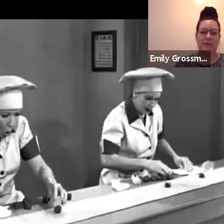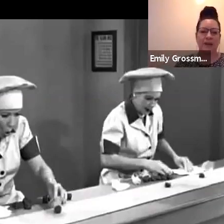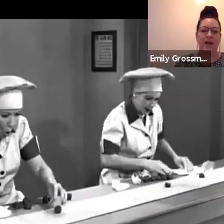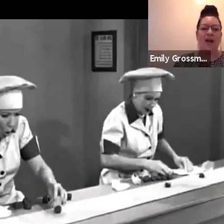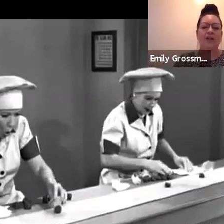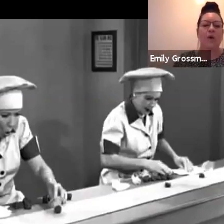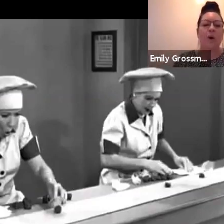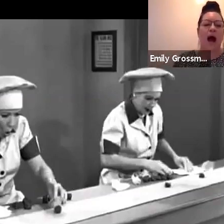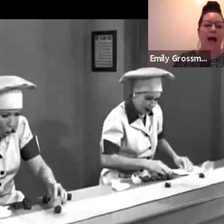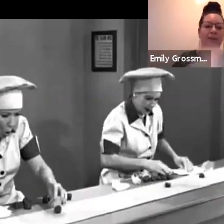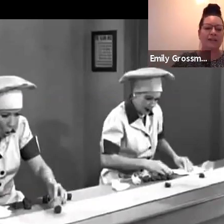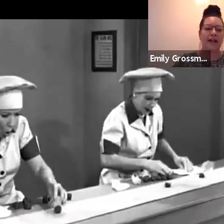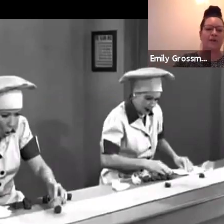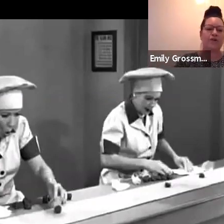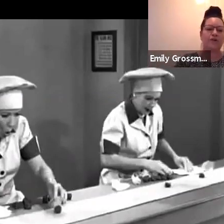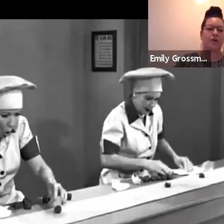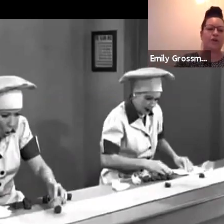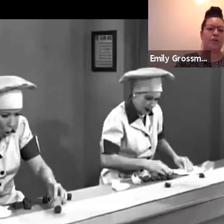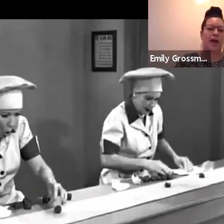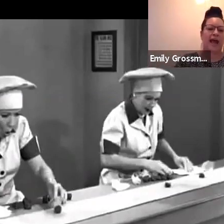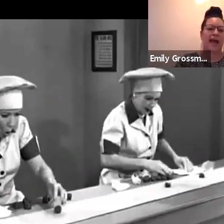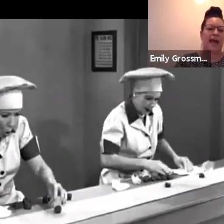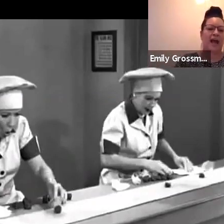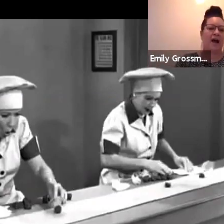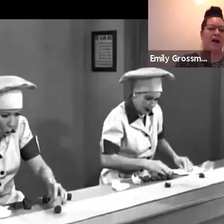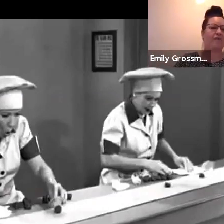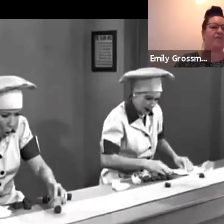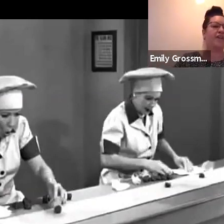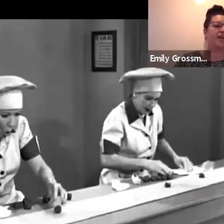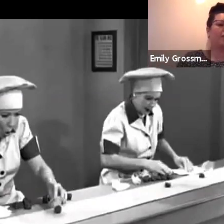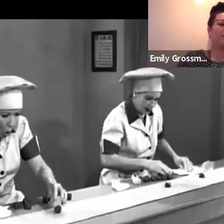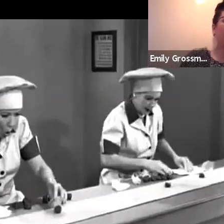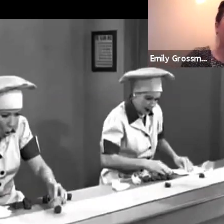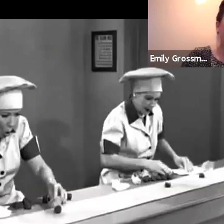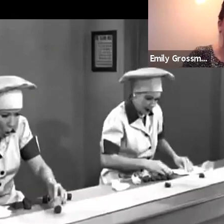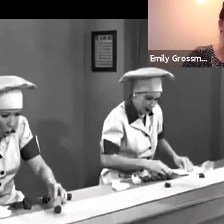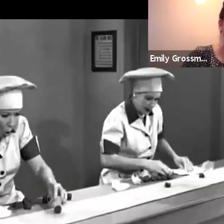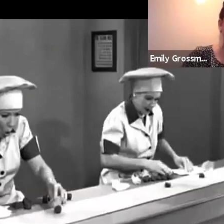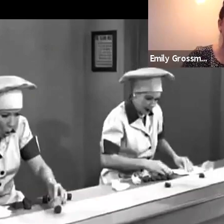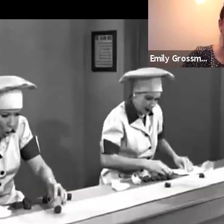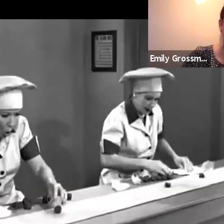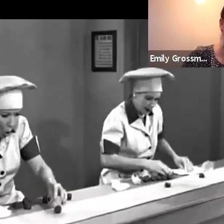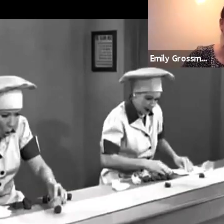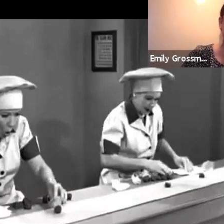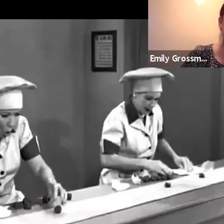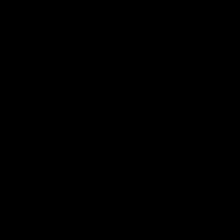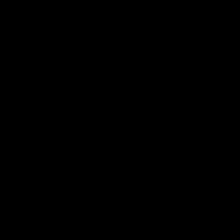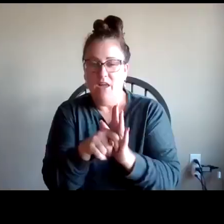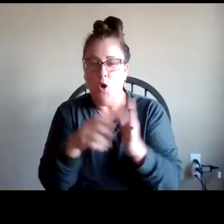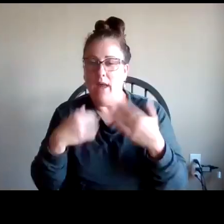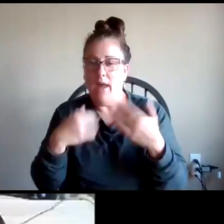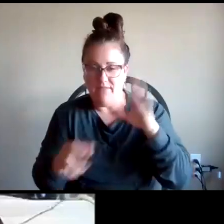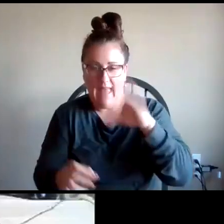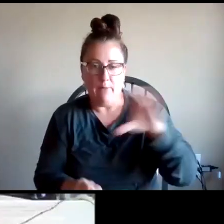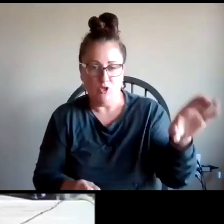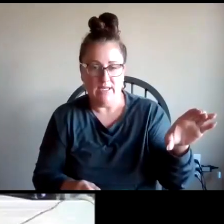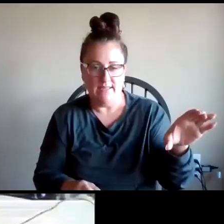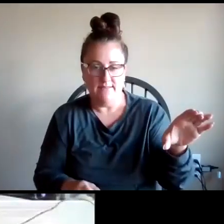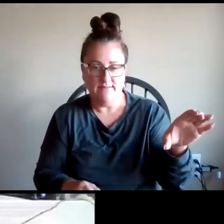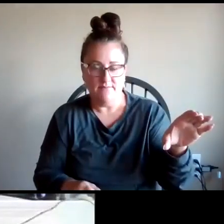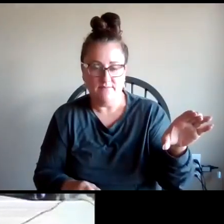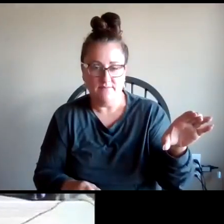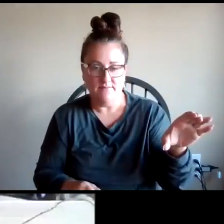to them. So I'm going to now show you a video that we have closed captioning for,